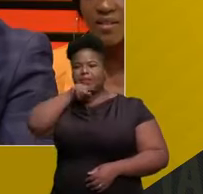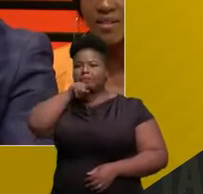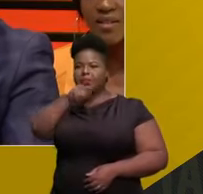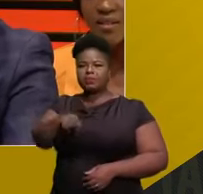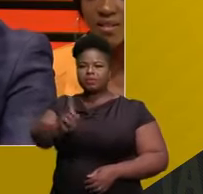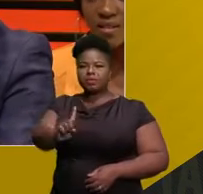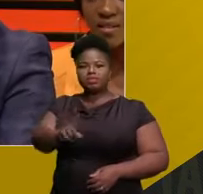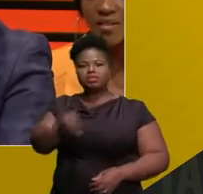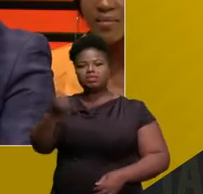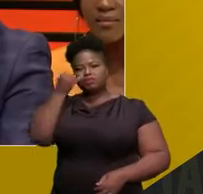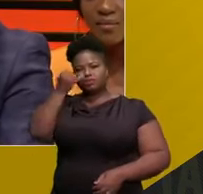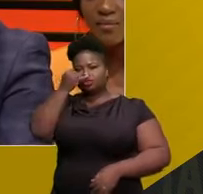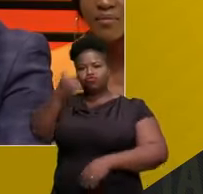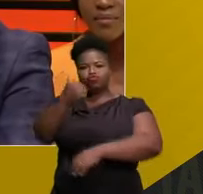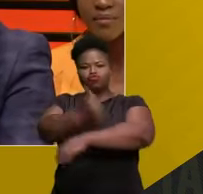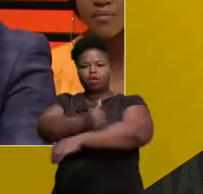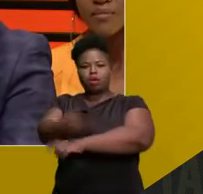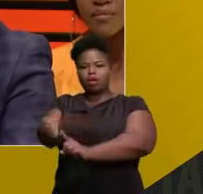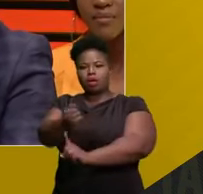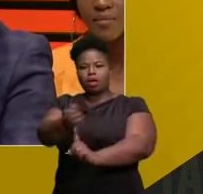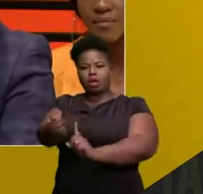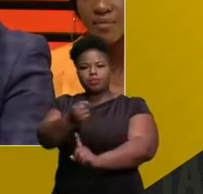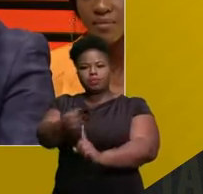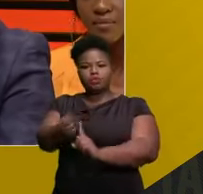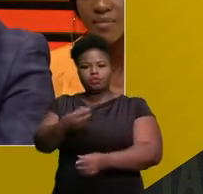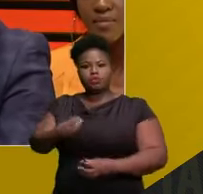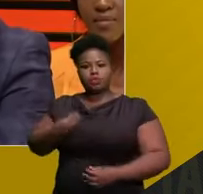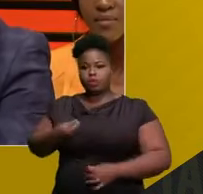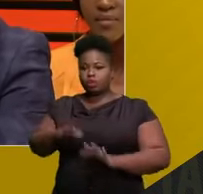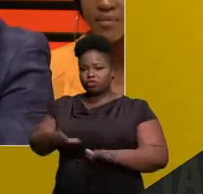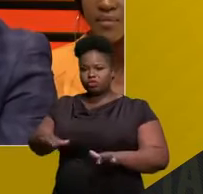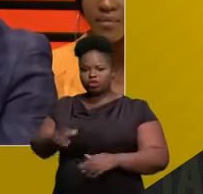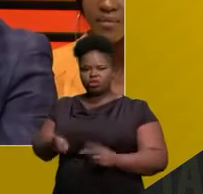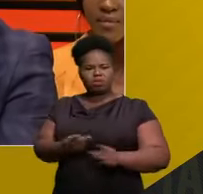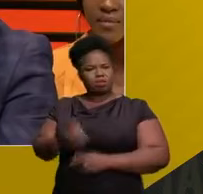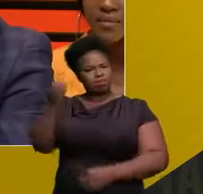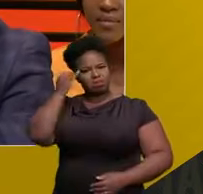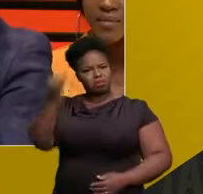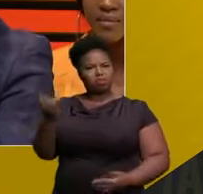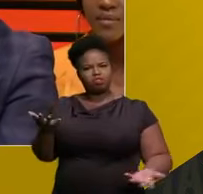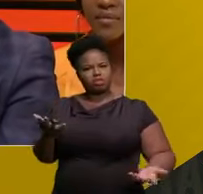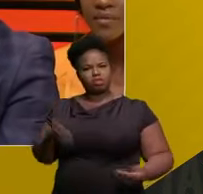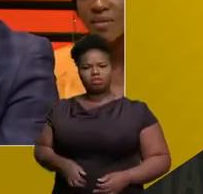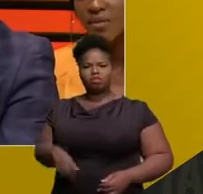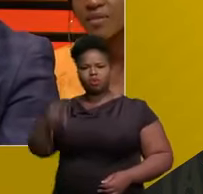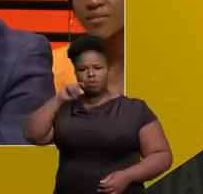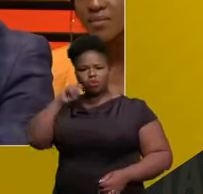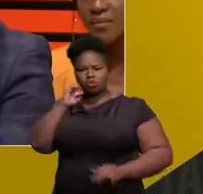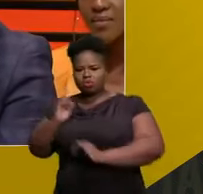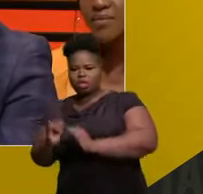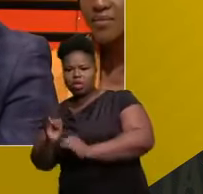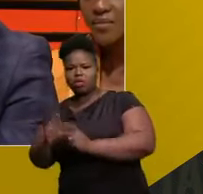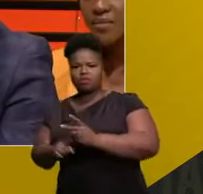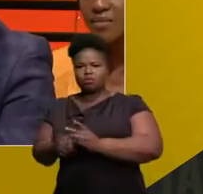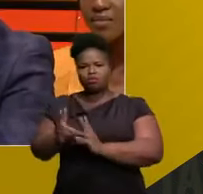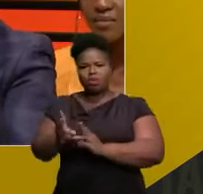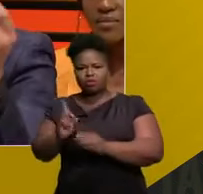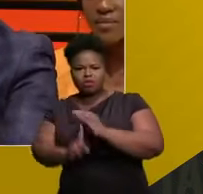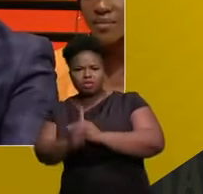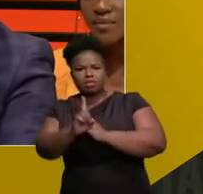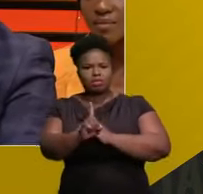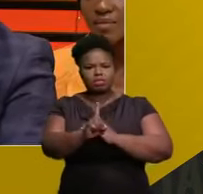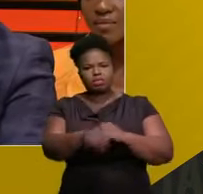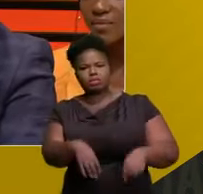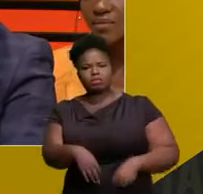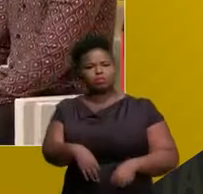be drug abuse. Sure. Especially amongst young children. Can you just imagine that 11, 12-year-olds entering your class high as a